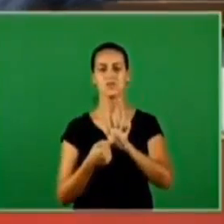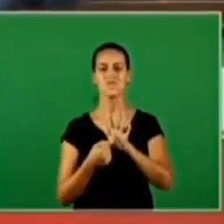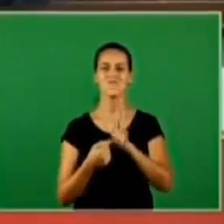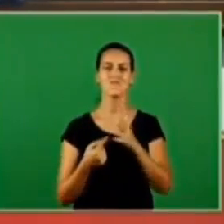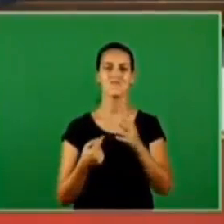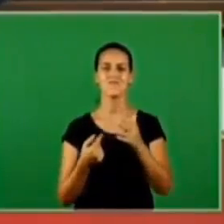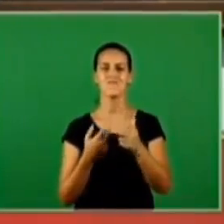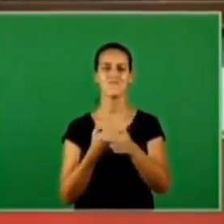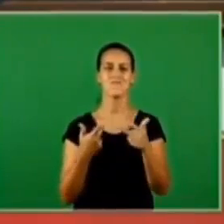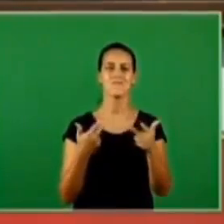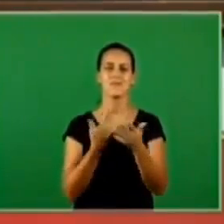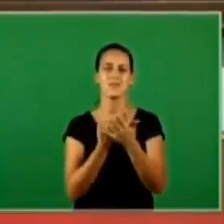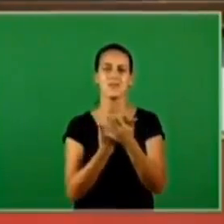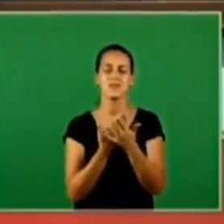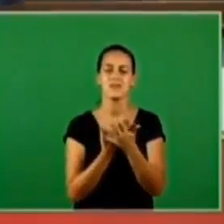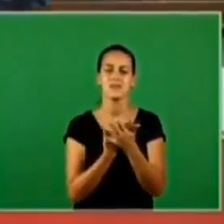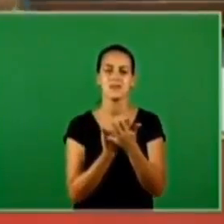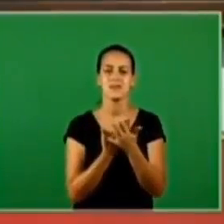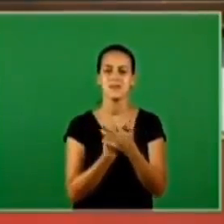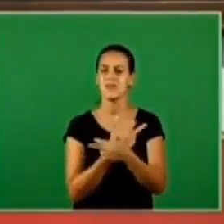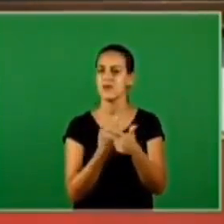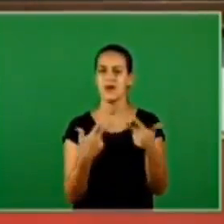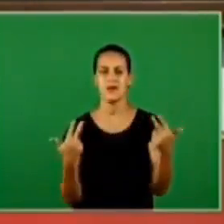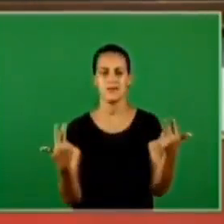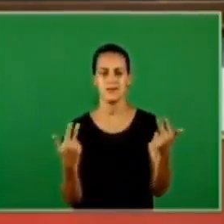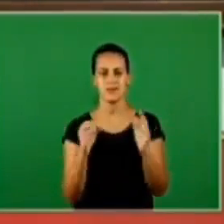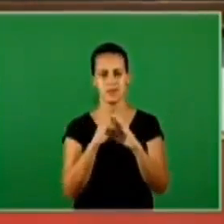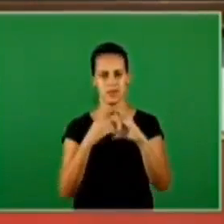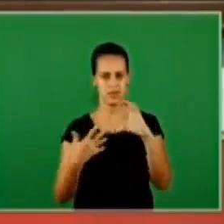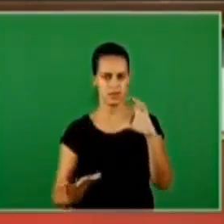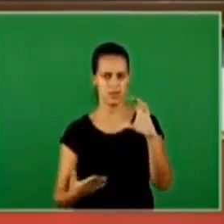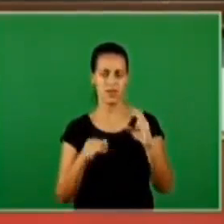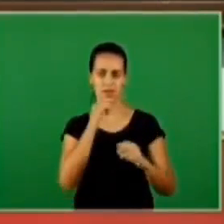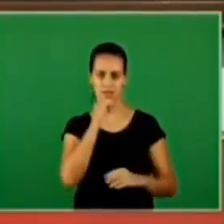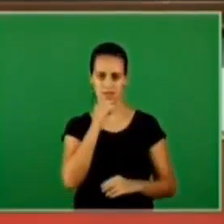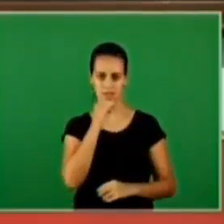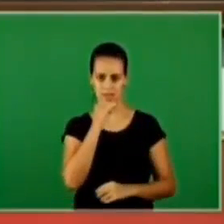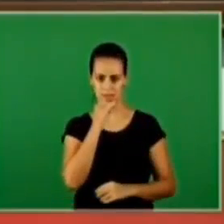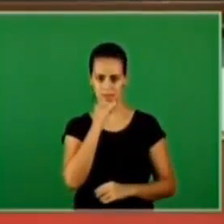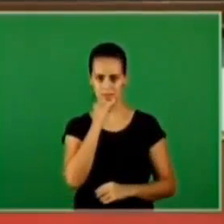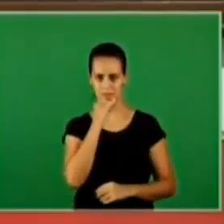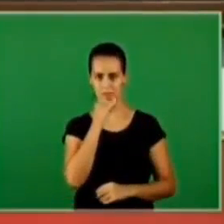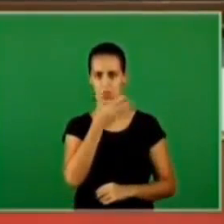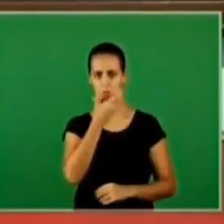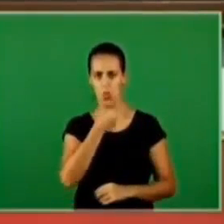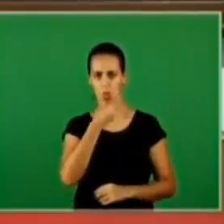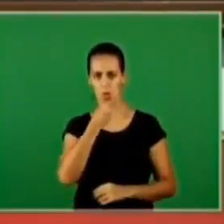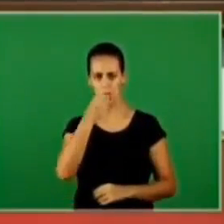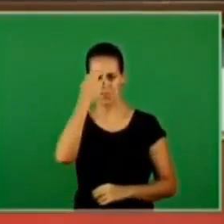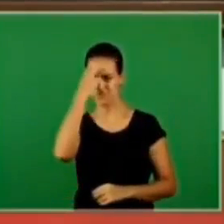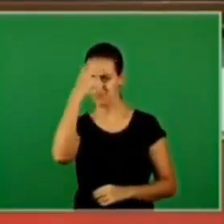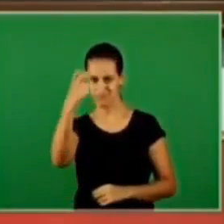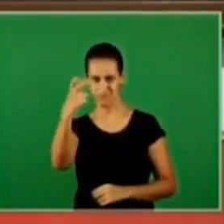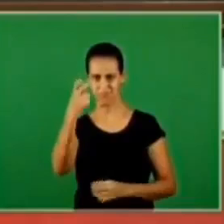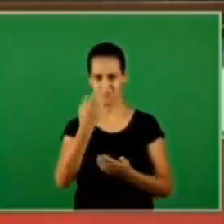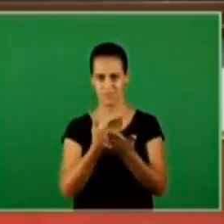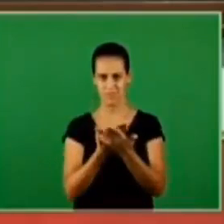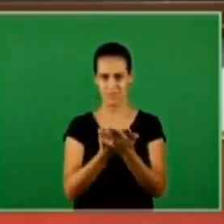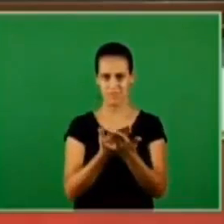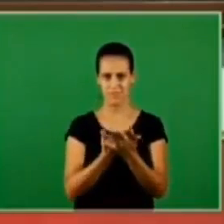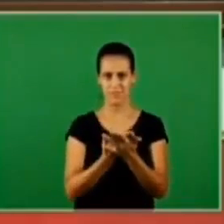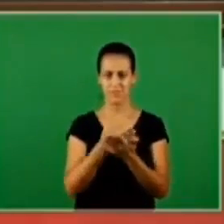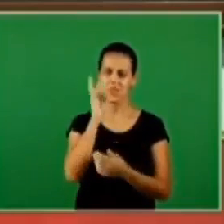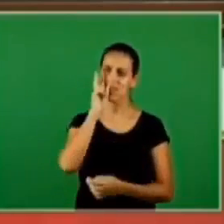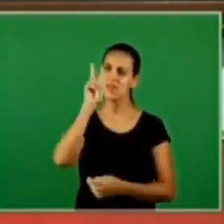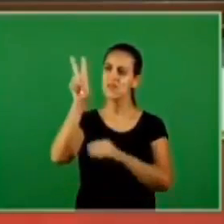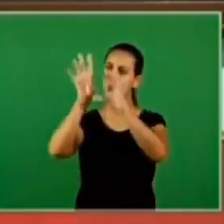placed this light in very they observed this light over very aspects.